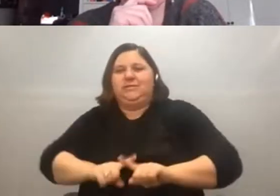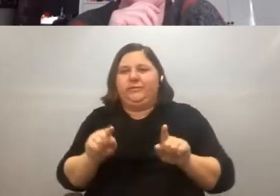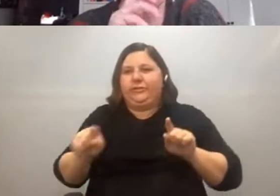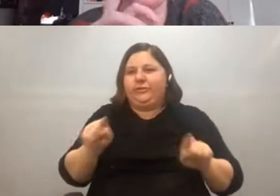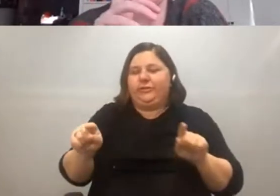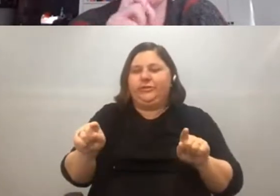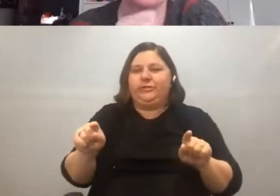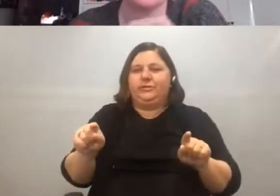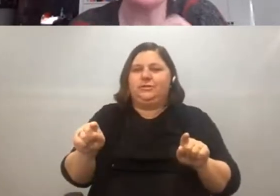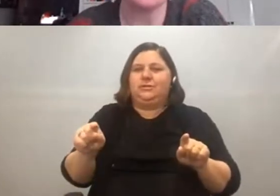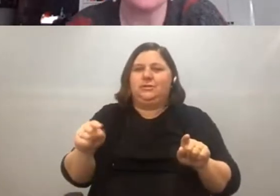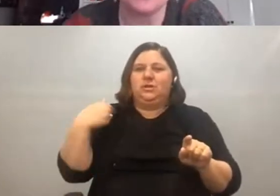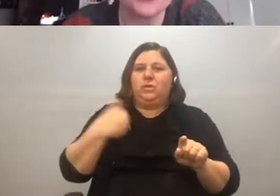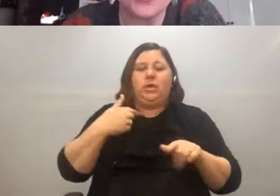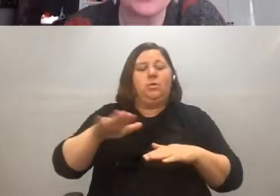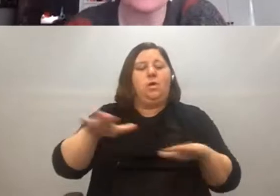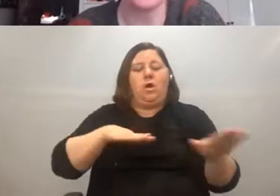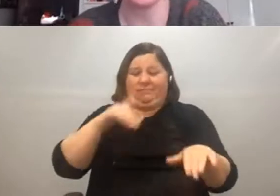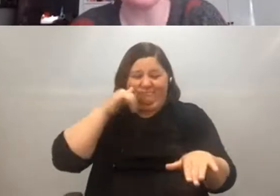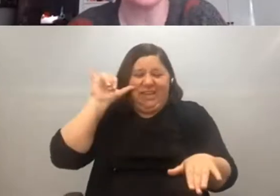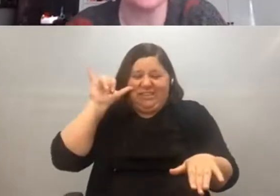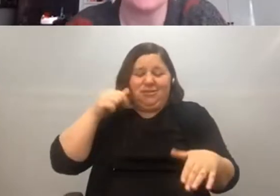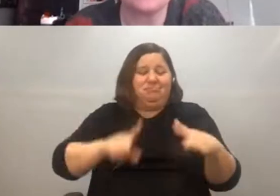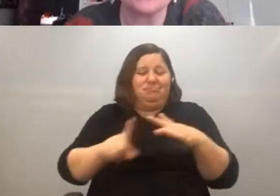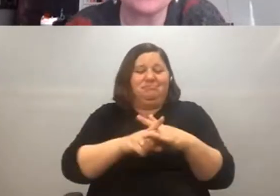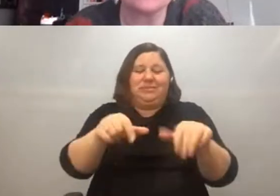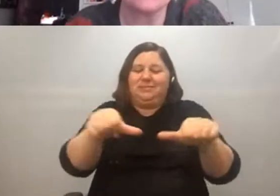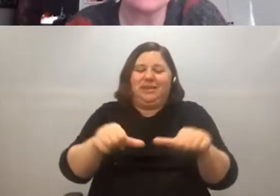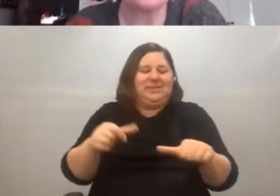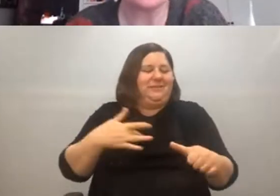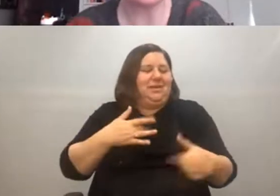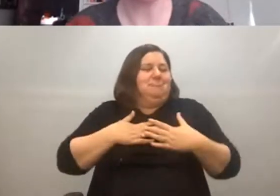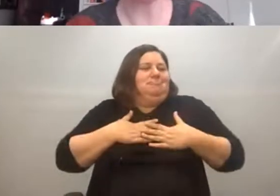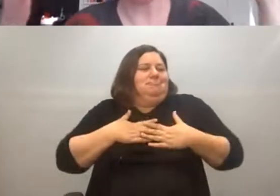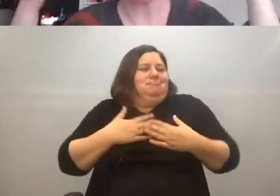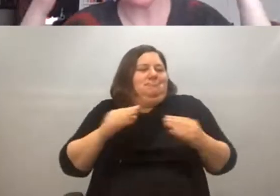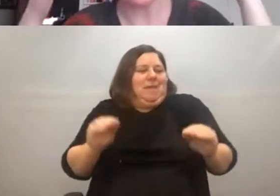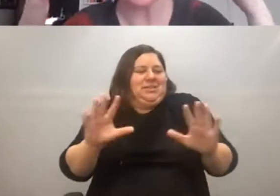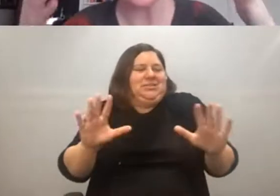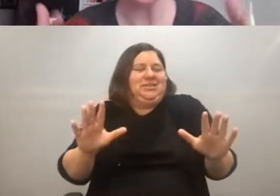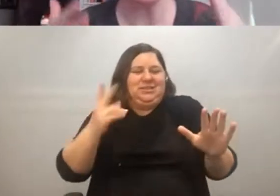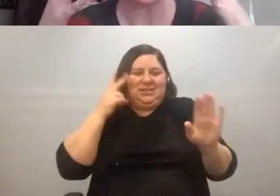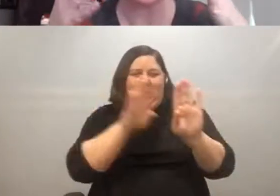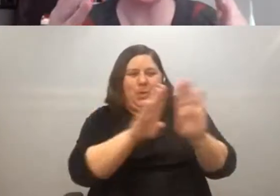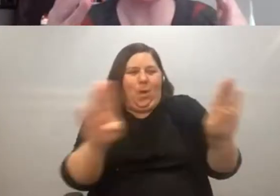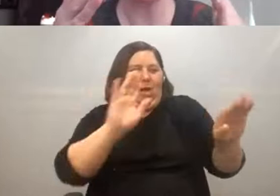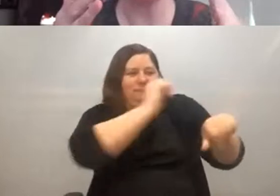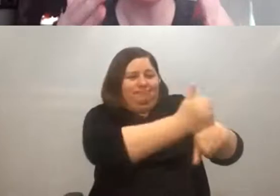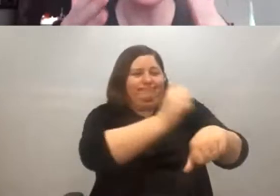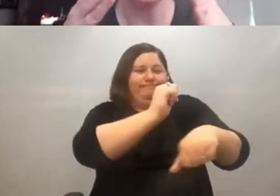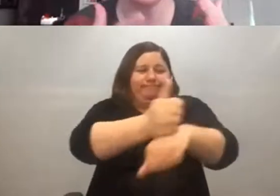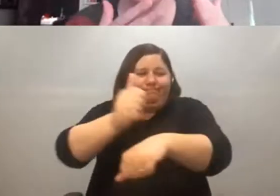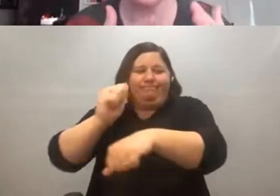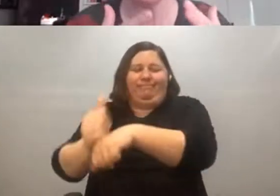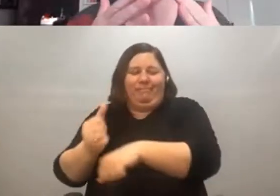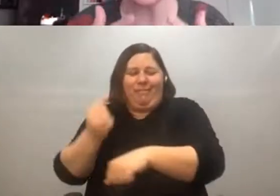when we walk through the space and i was just there yesterday and it's just magic um to see these walls be going up and to understand the